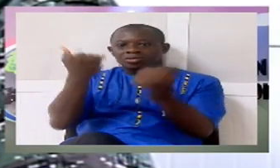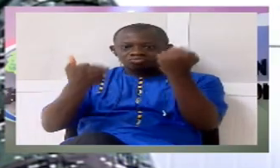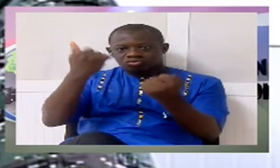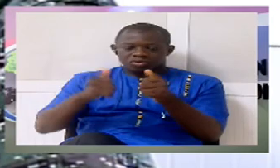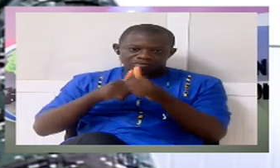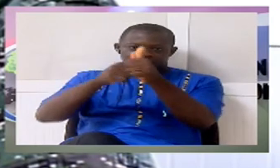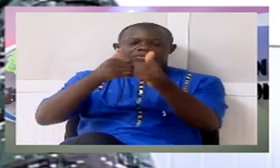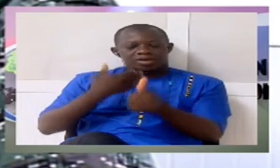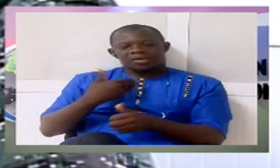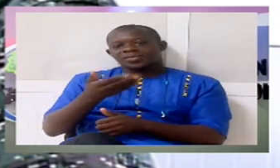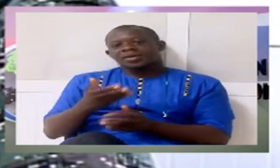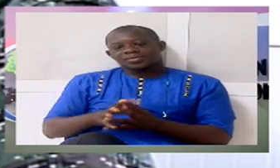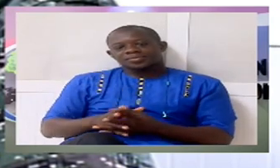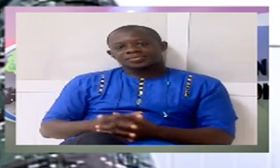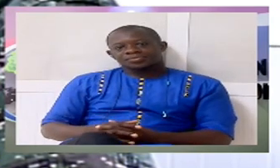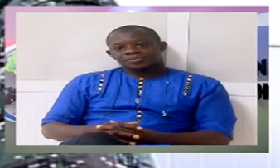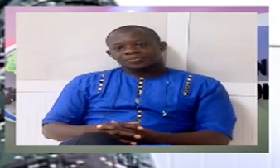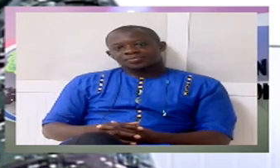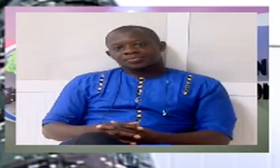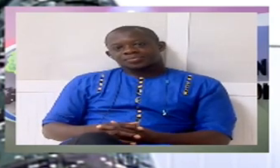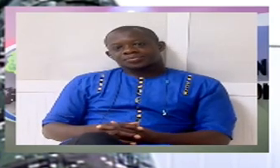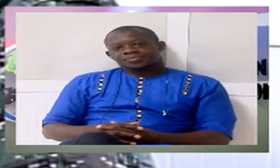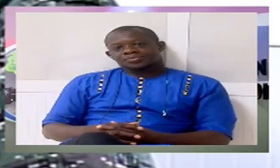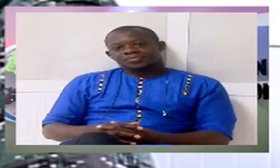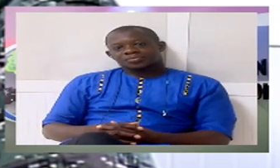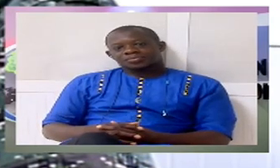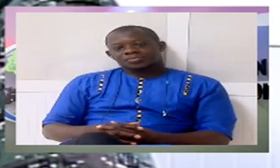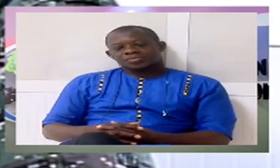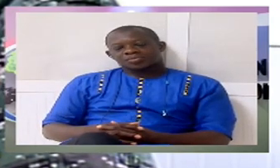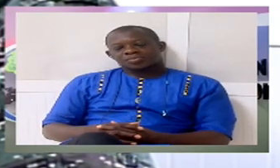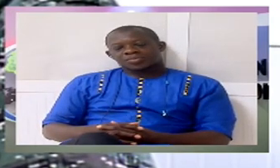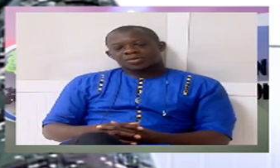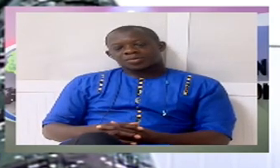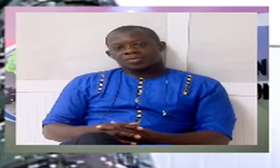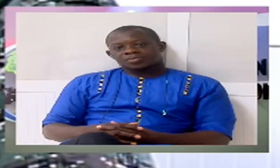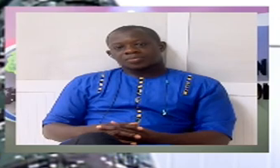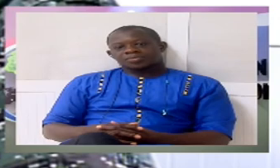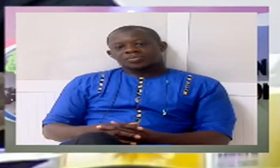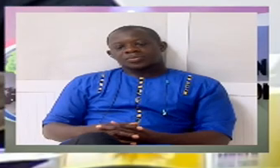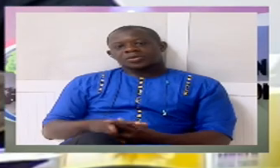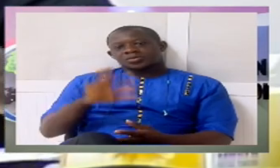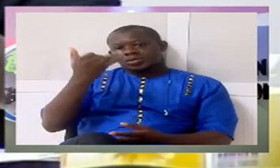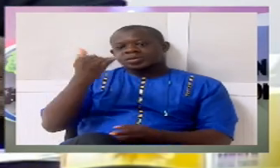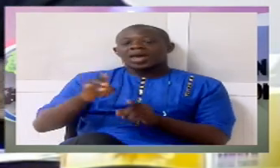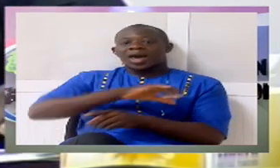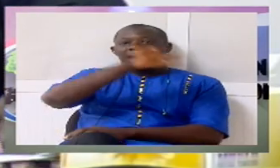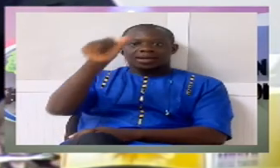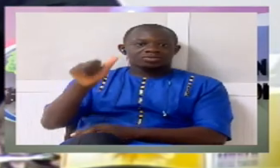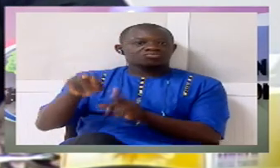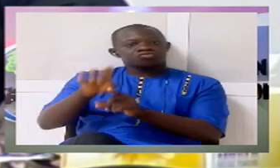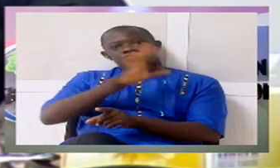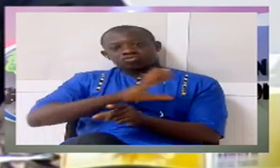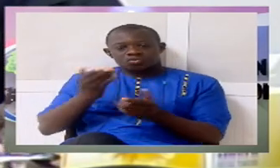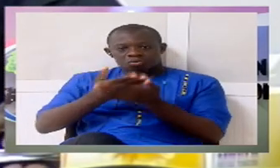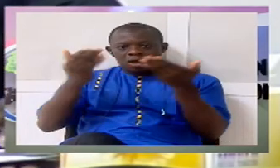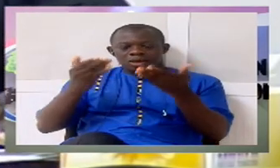am lim bobu nga xamne ño daan and ci ay nit ak convoy bi. Yes, and that was also the